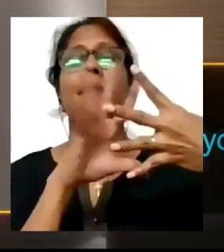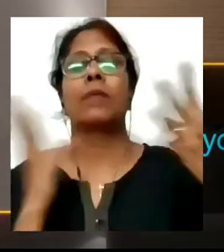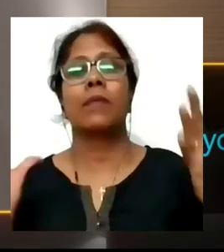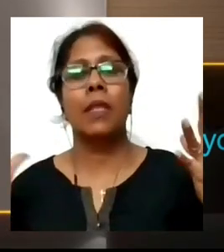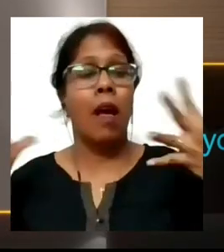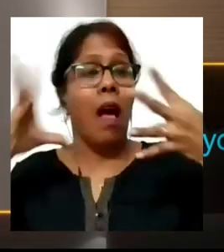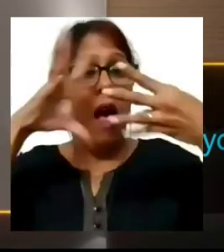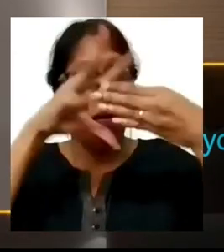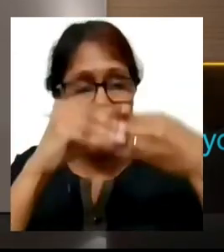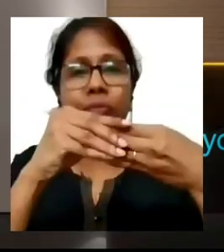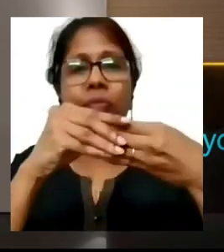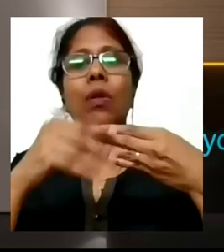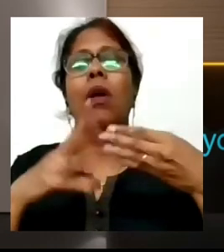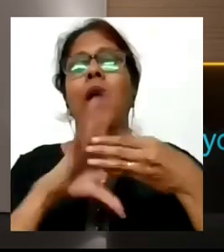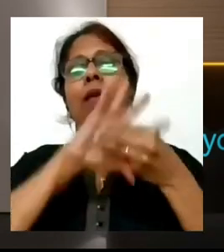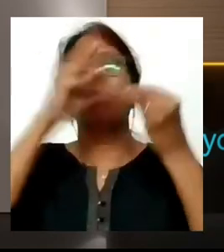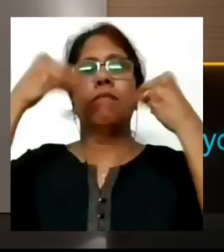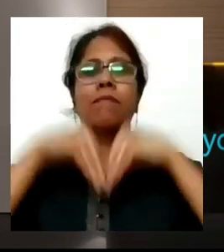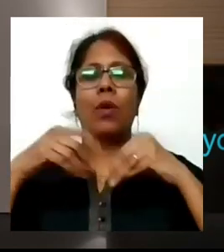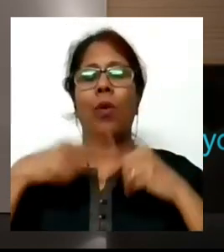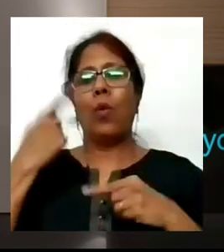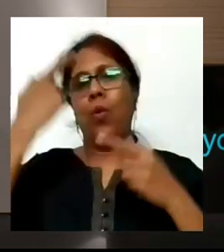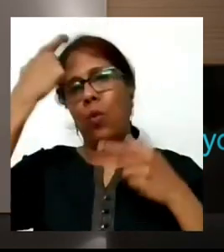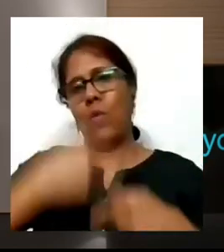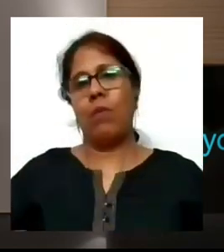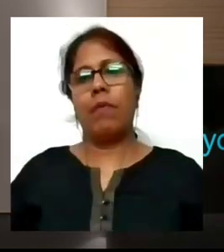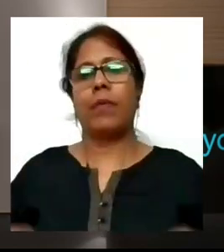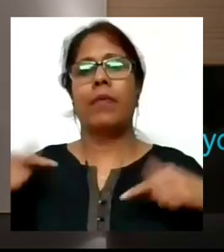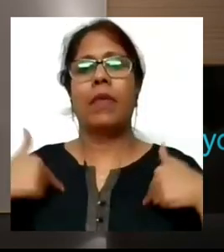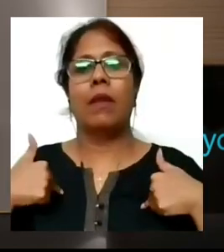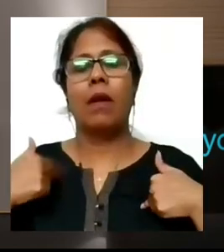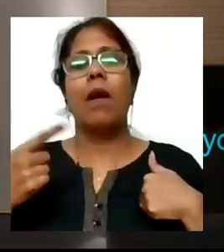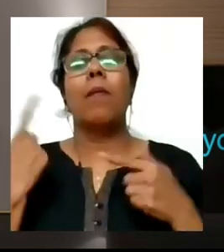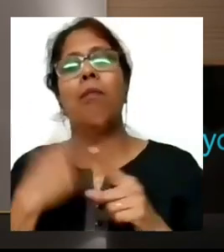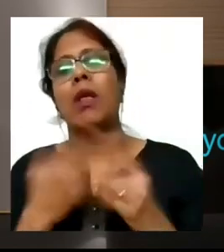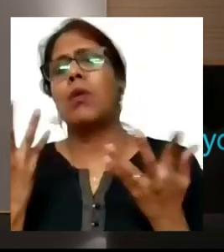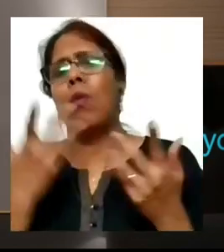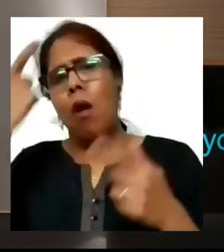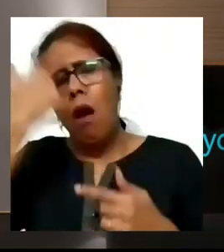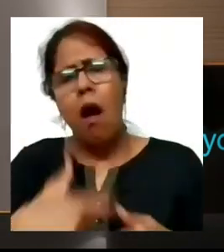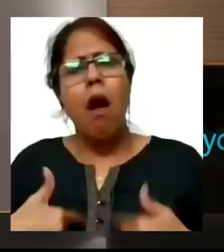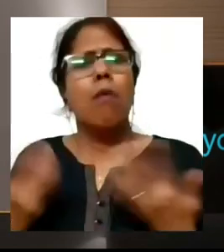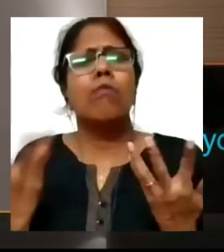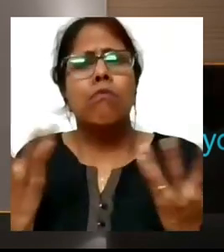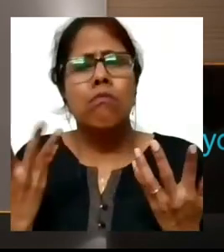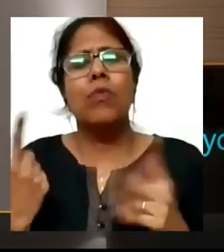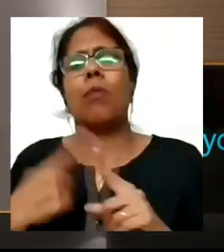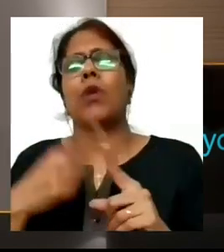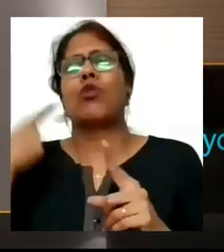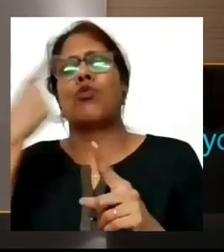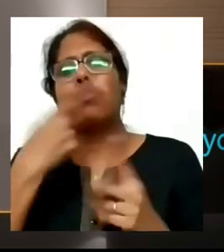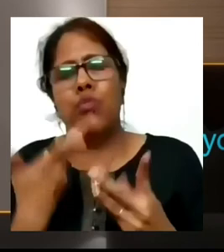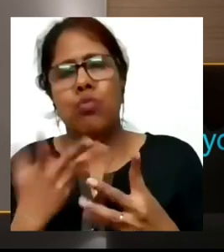us back to who and what we are. So here's where it is when it comes to talking about